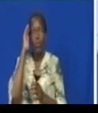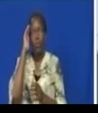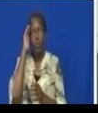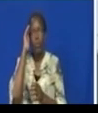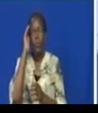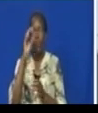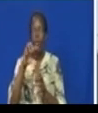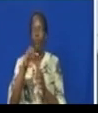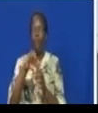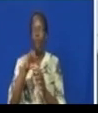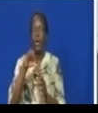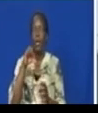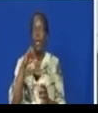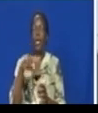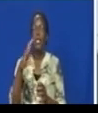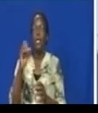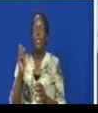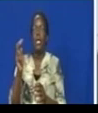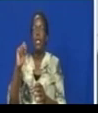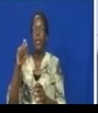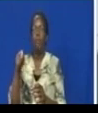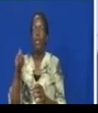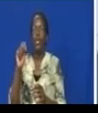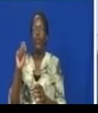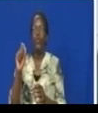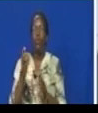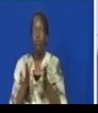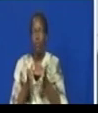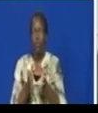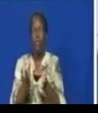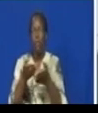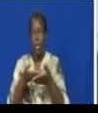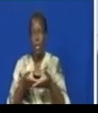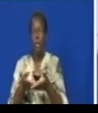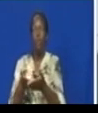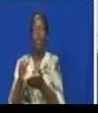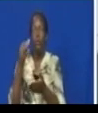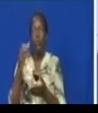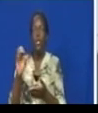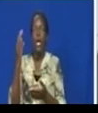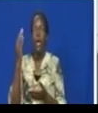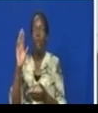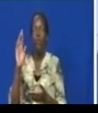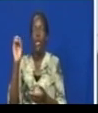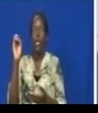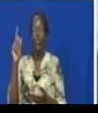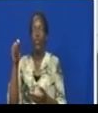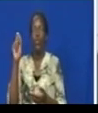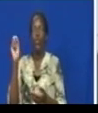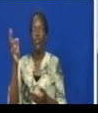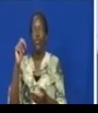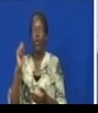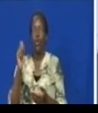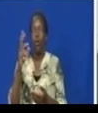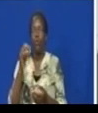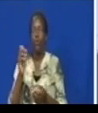or you find that the centripetal force will be provided for by the frictional force between the tires of this